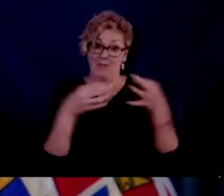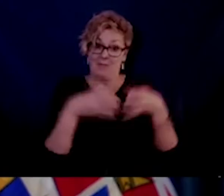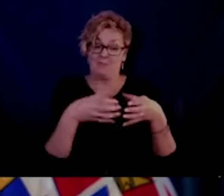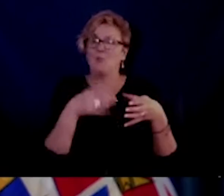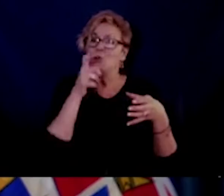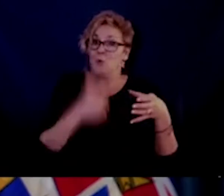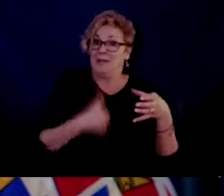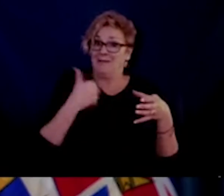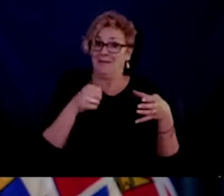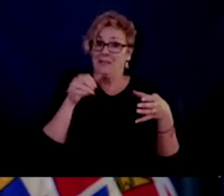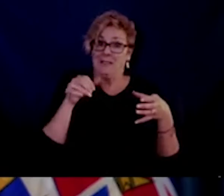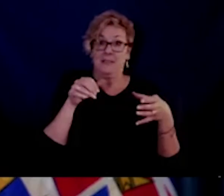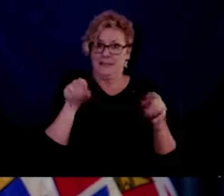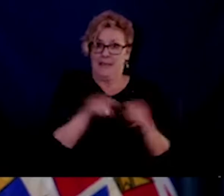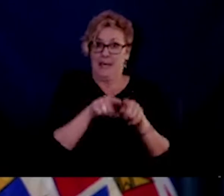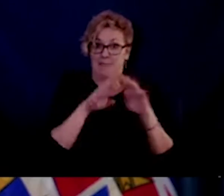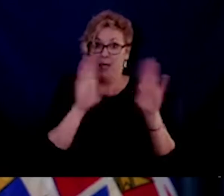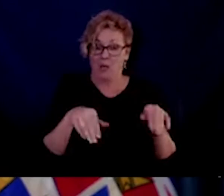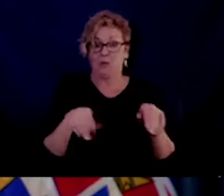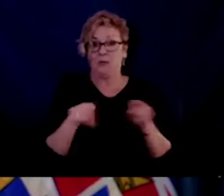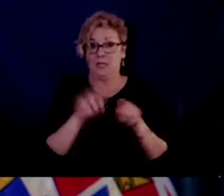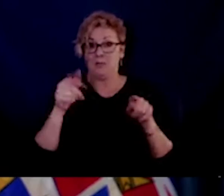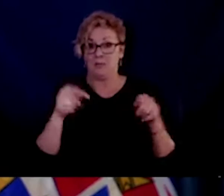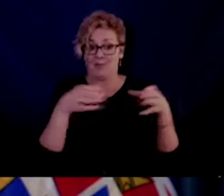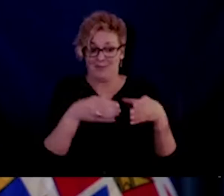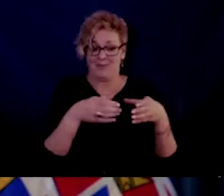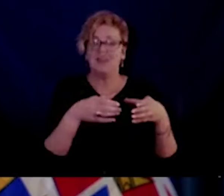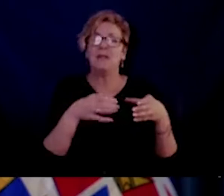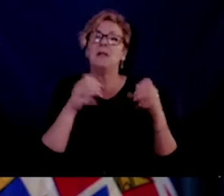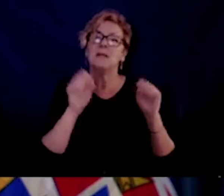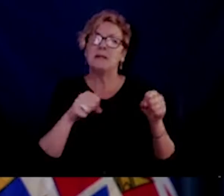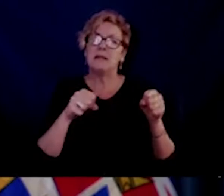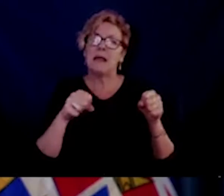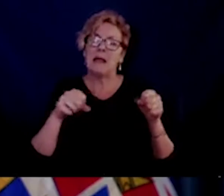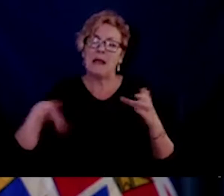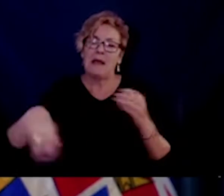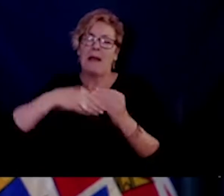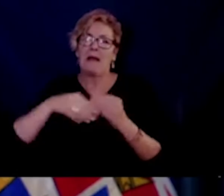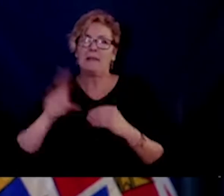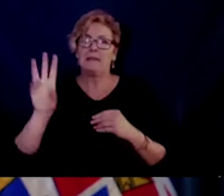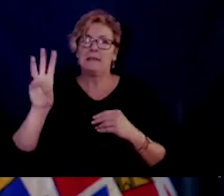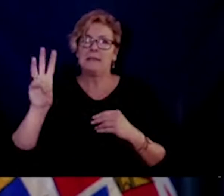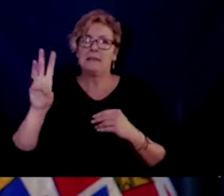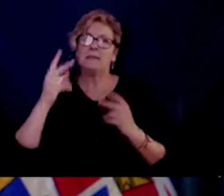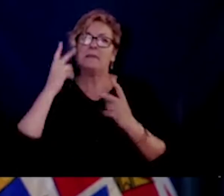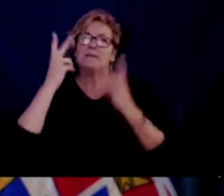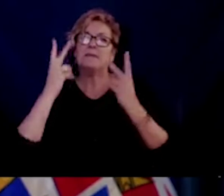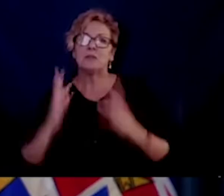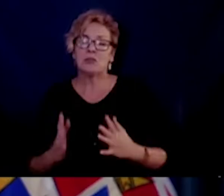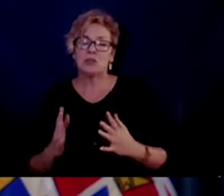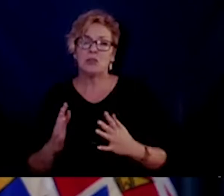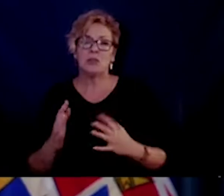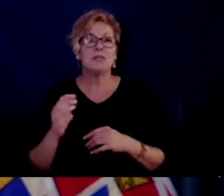not going to be for everybody all at once. So we need to do our bit now to focus on our priorities, which is keeping our